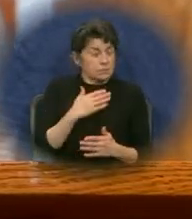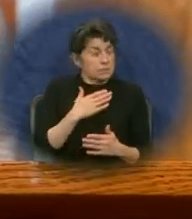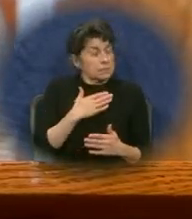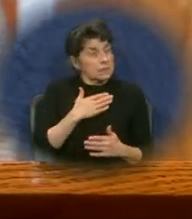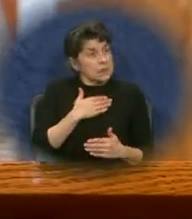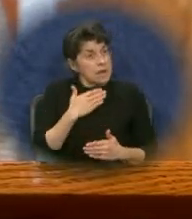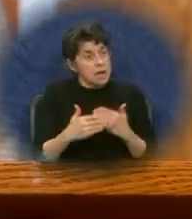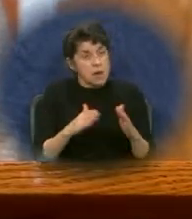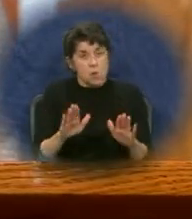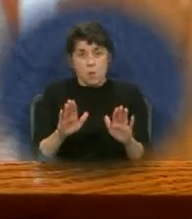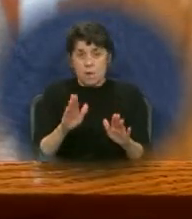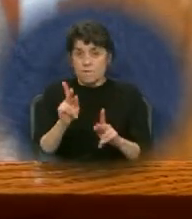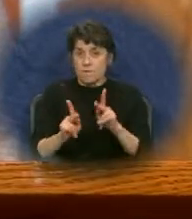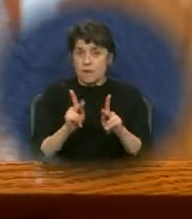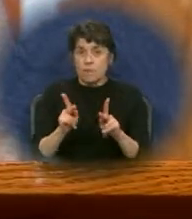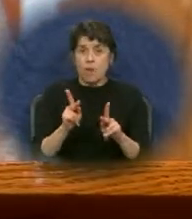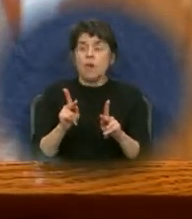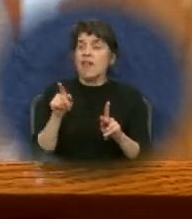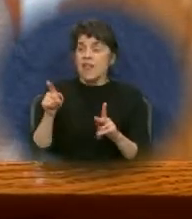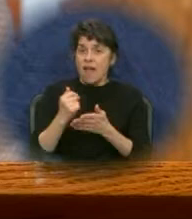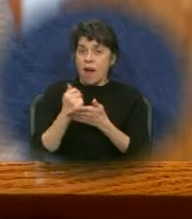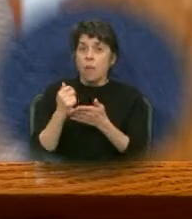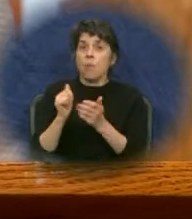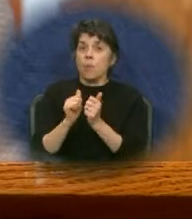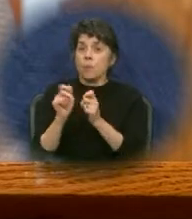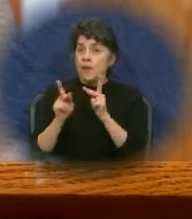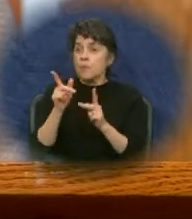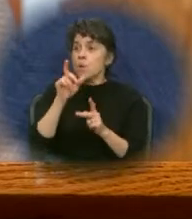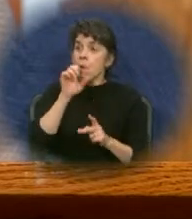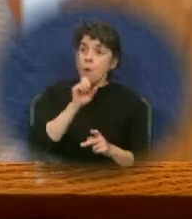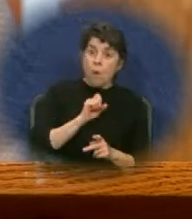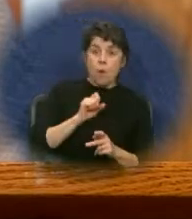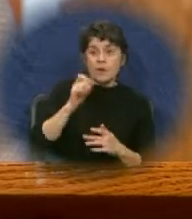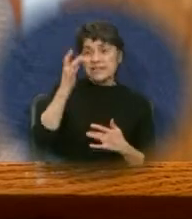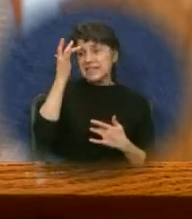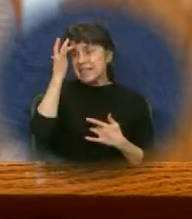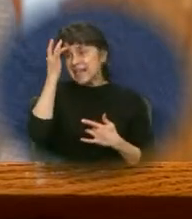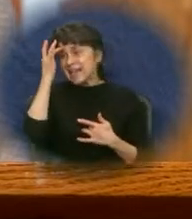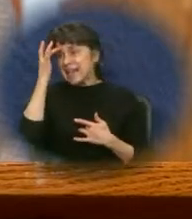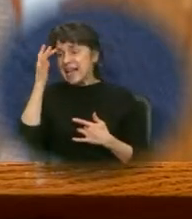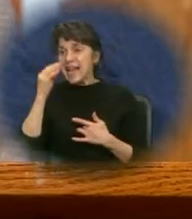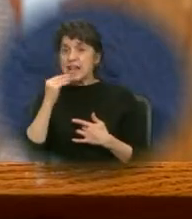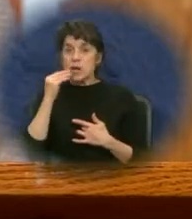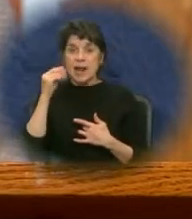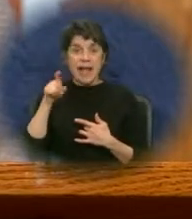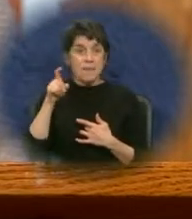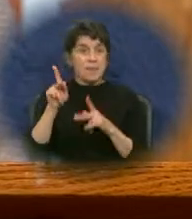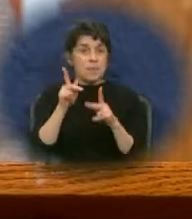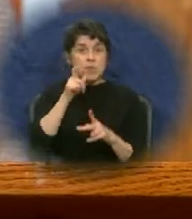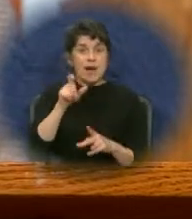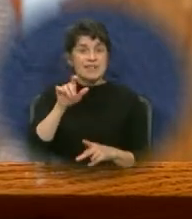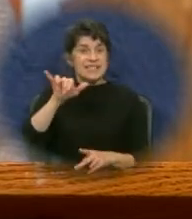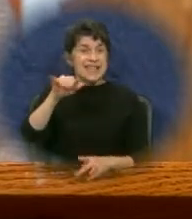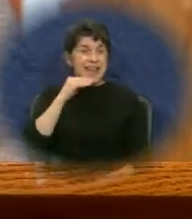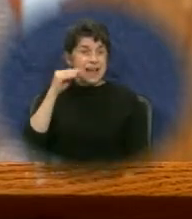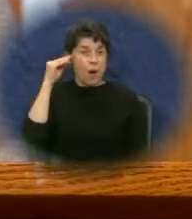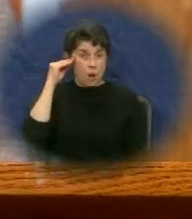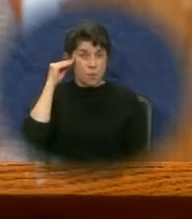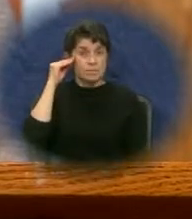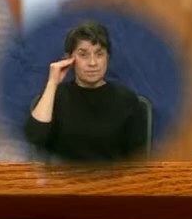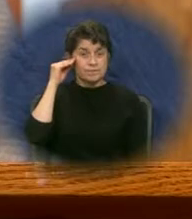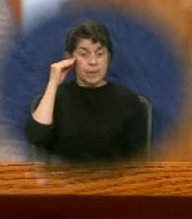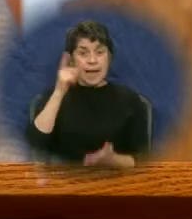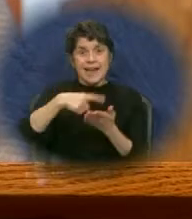disabilities, the elderly, and homebound of all faiths. Next Sunday, our presider will be